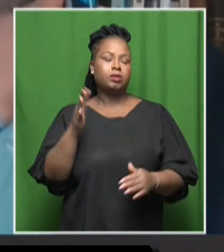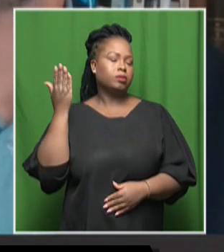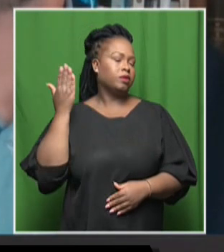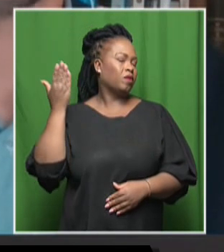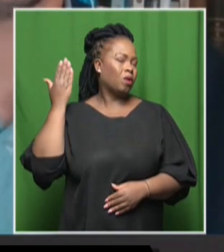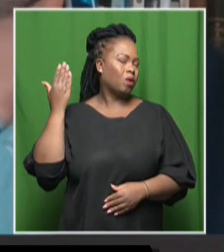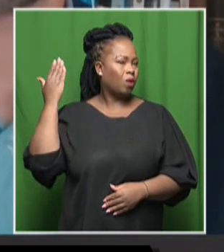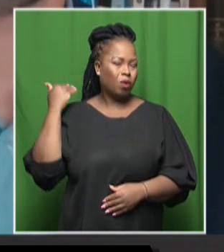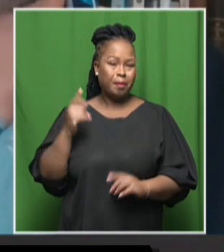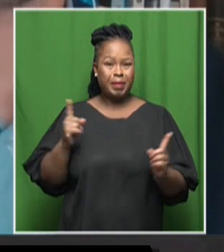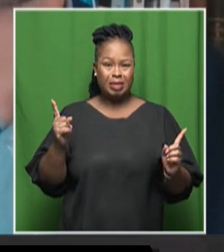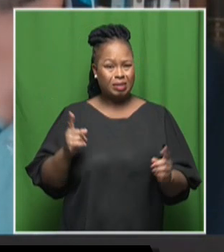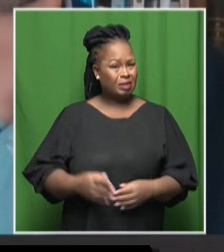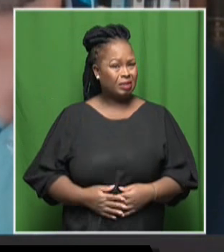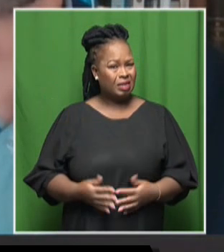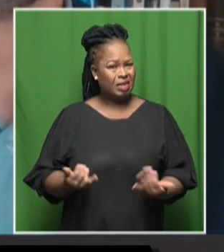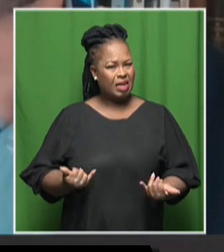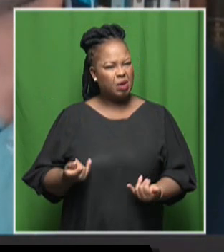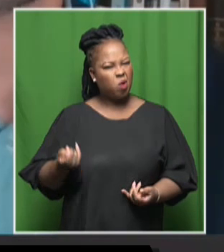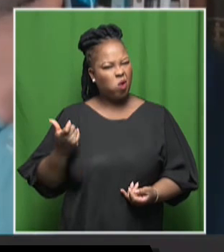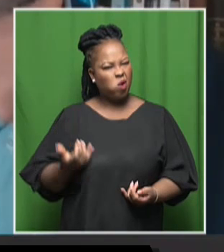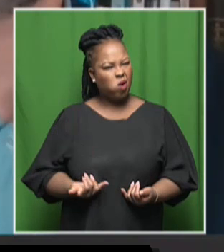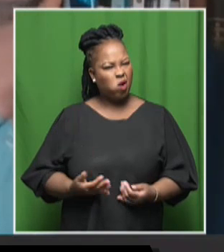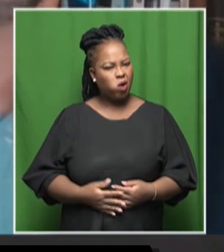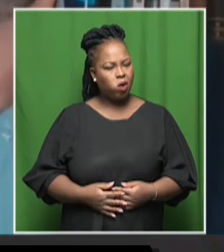some time ago, but not so much now.